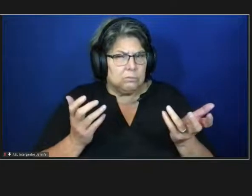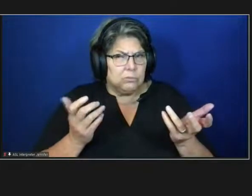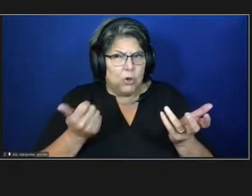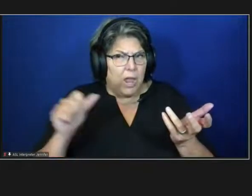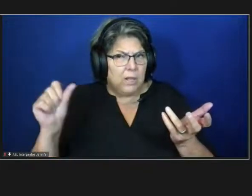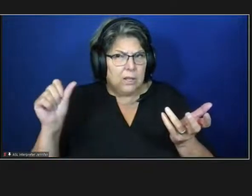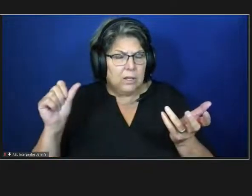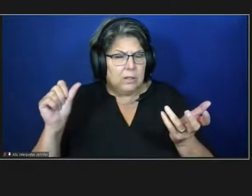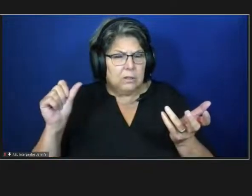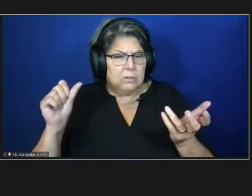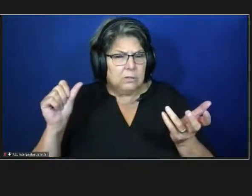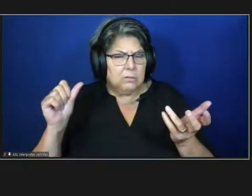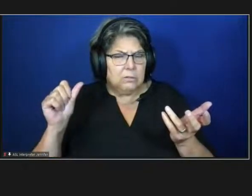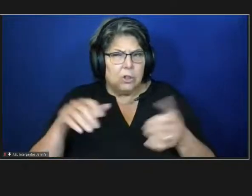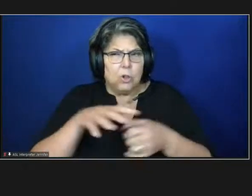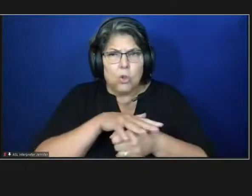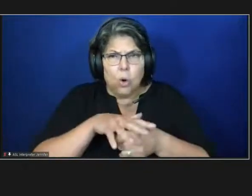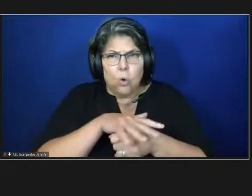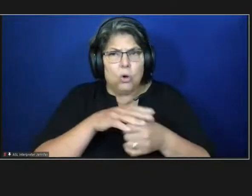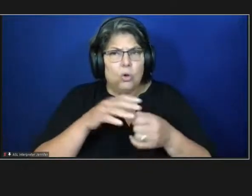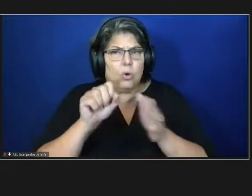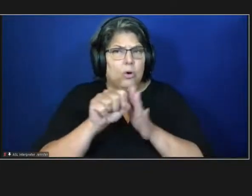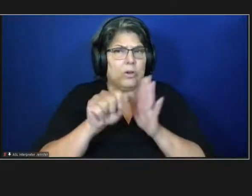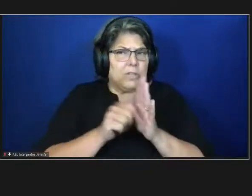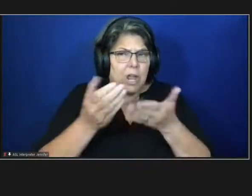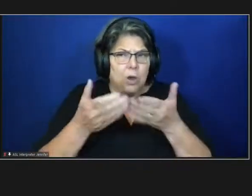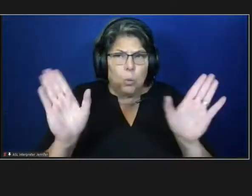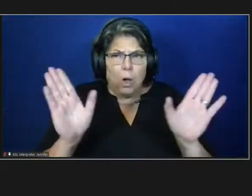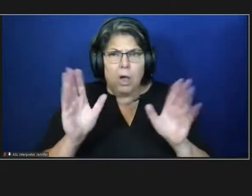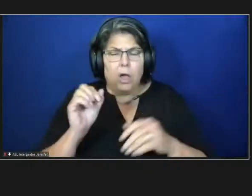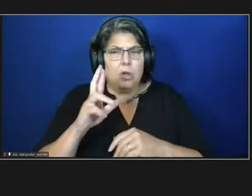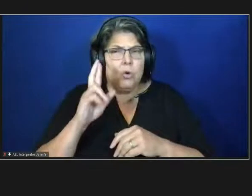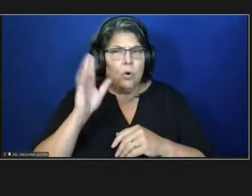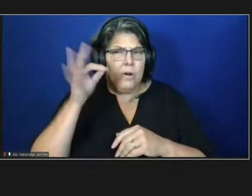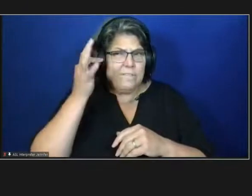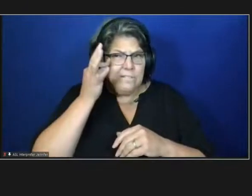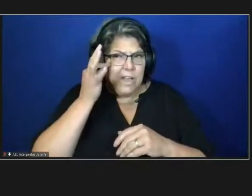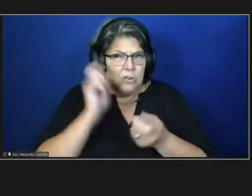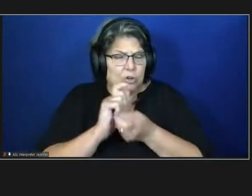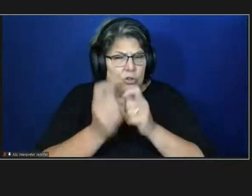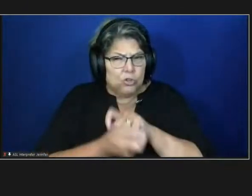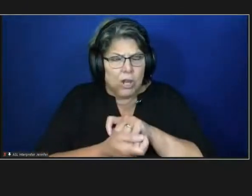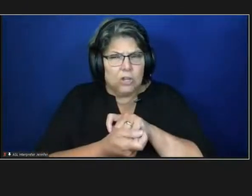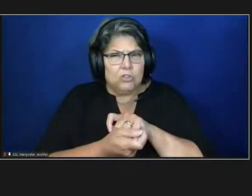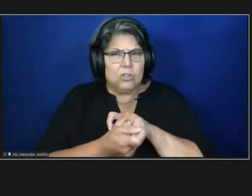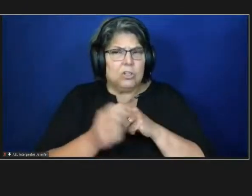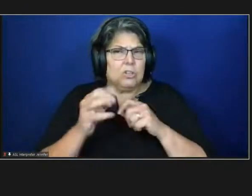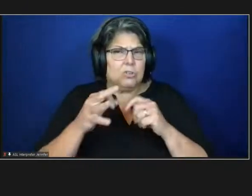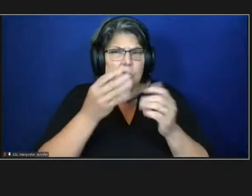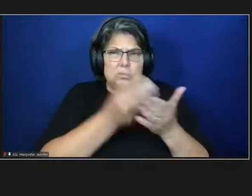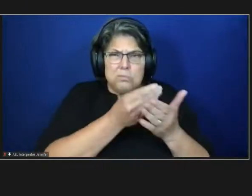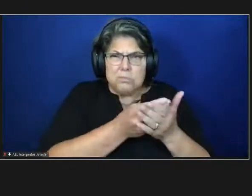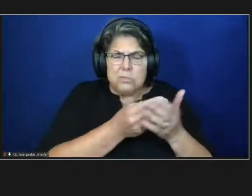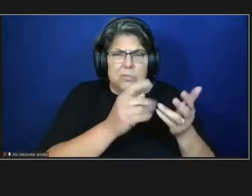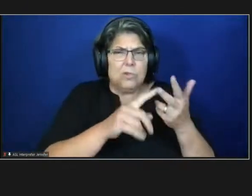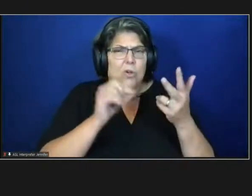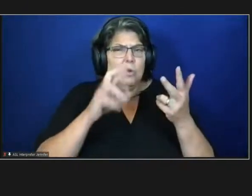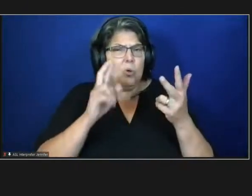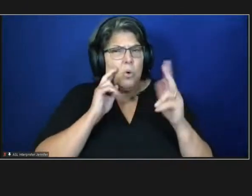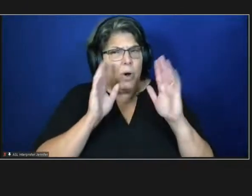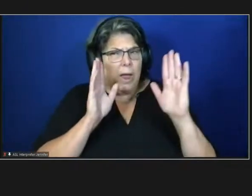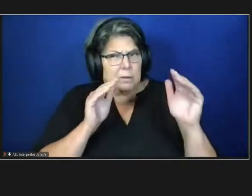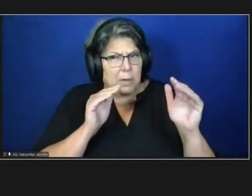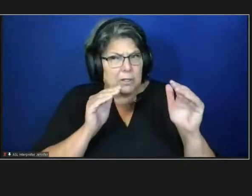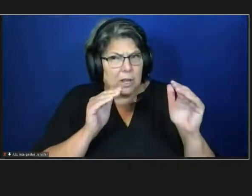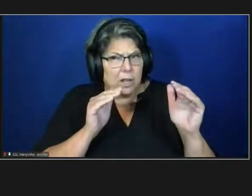either, local or statewide or even federal changes or packages or expectations